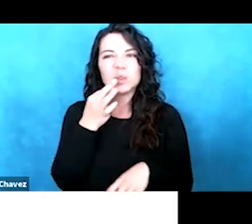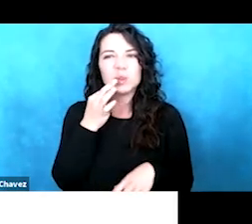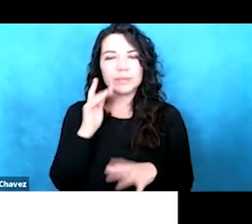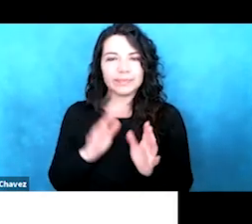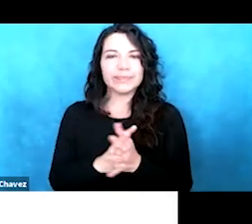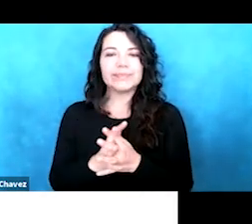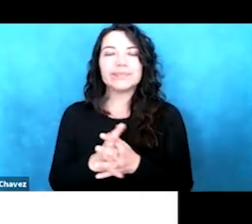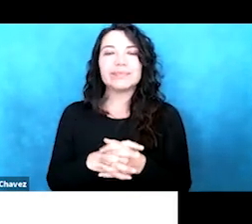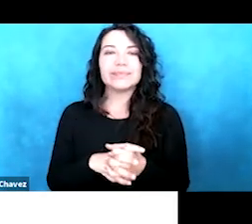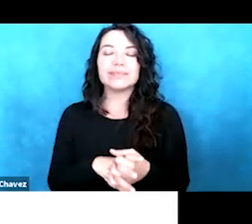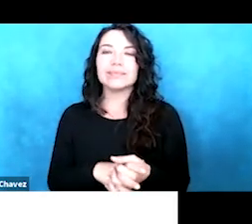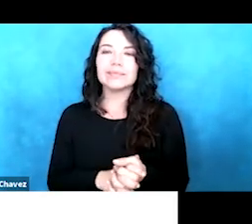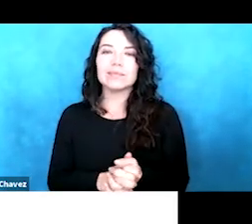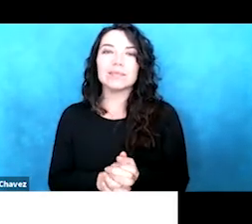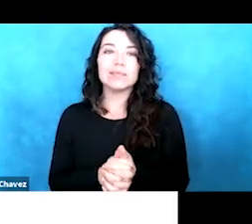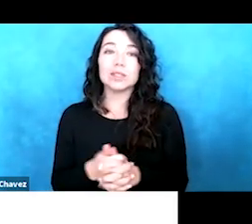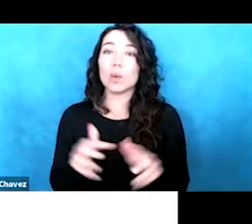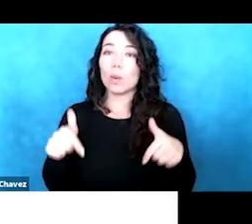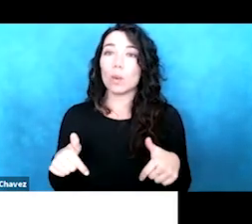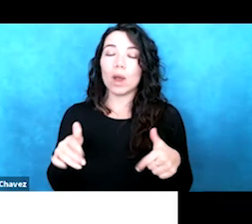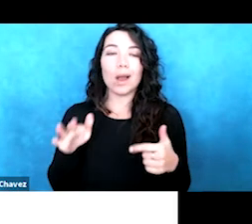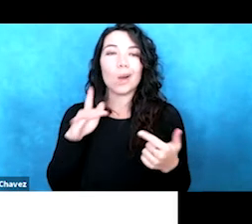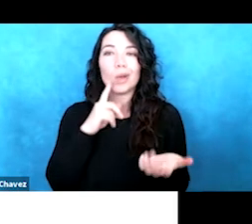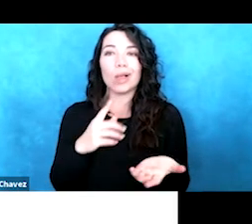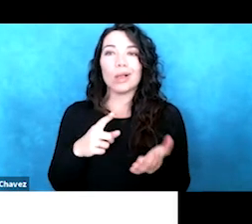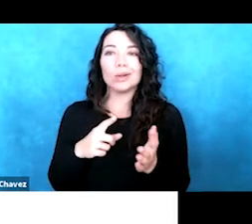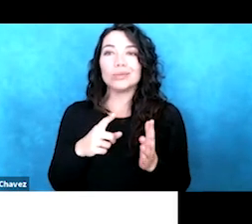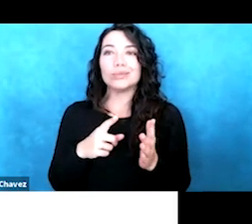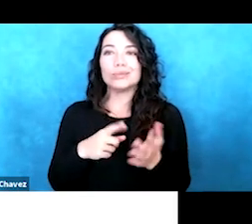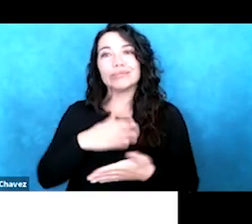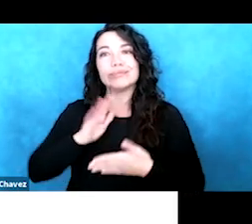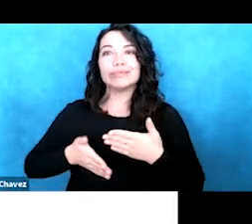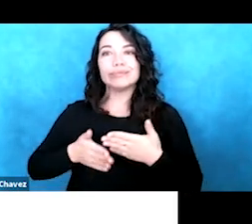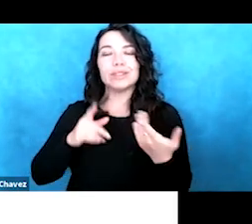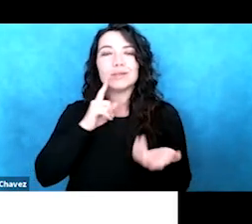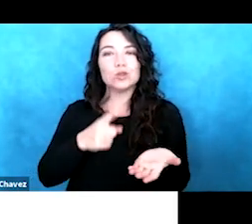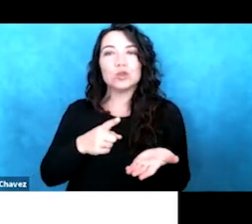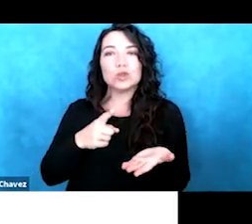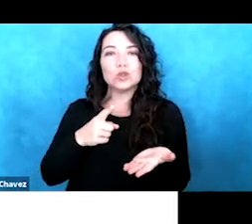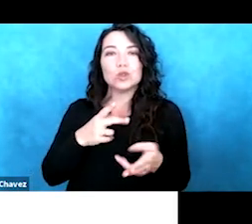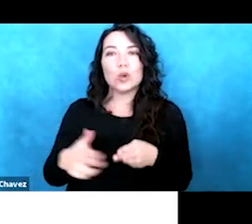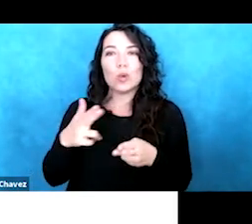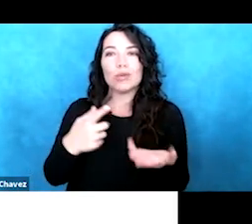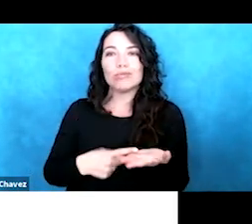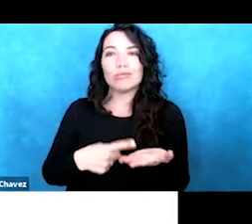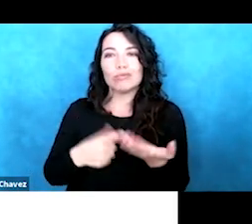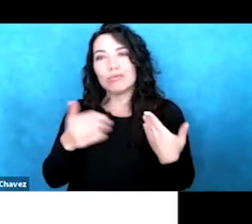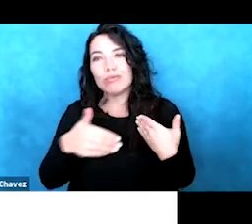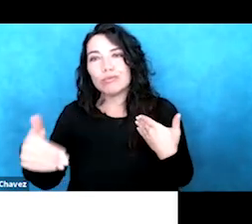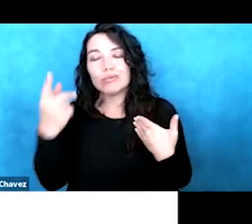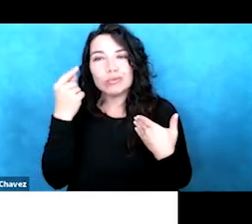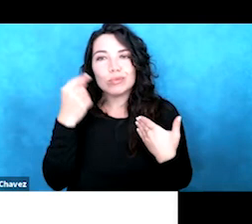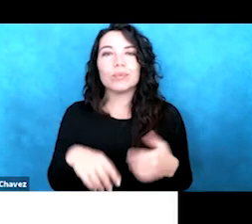with, I'm going to end this launch with a brief discussion of the next steps. In developing the toolkit, we reached out to the mission and our